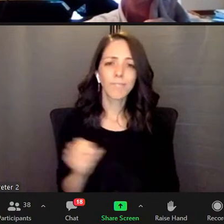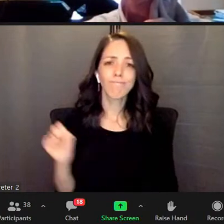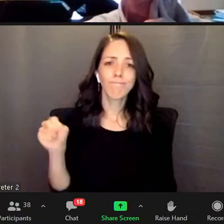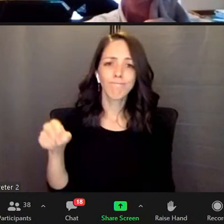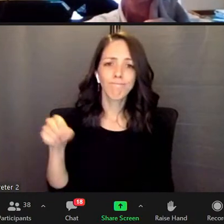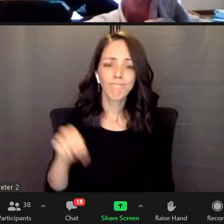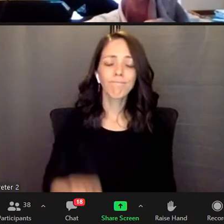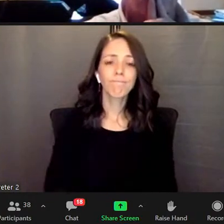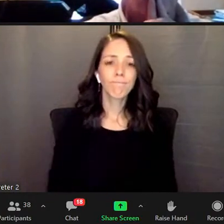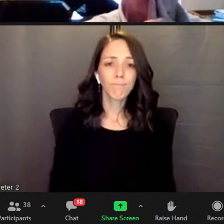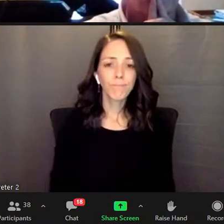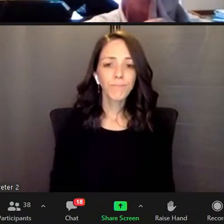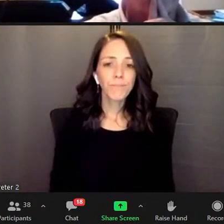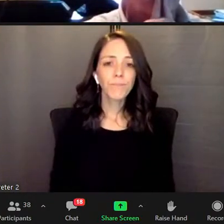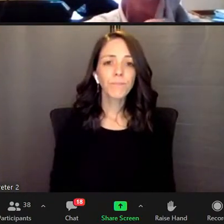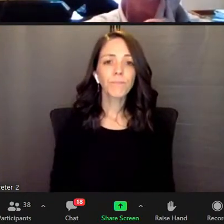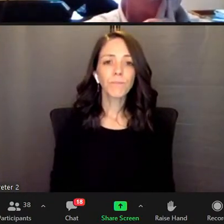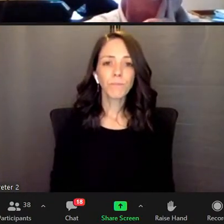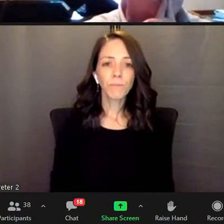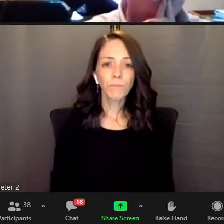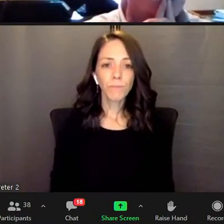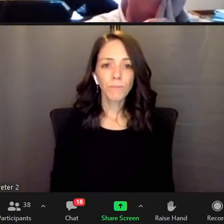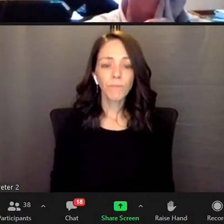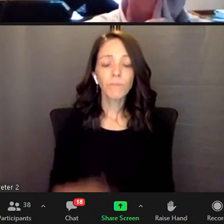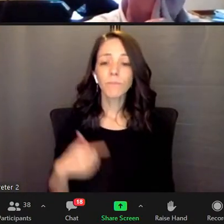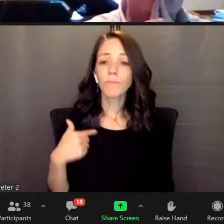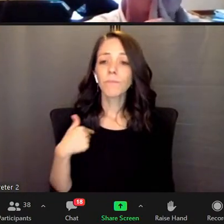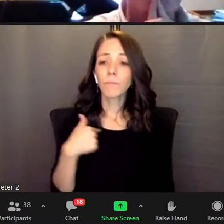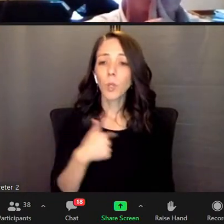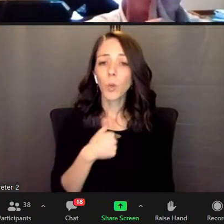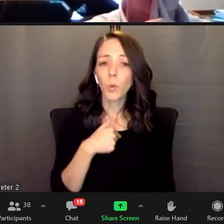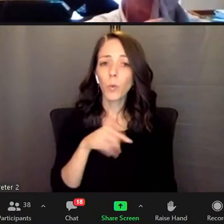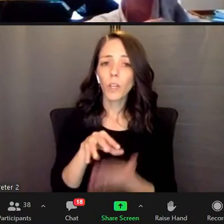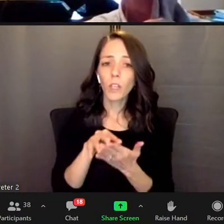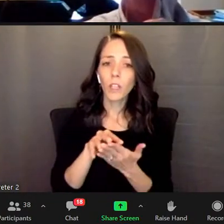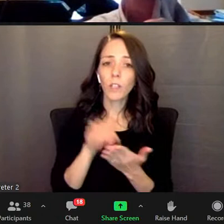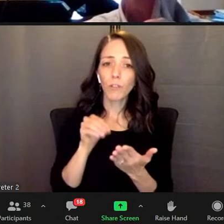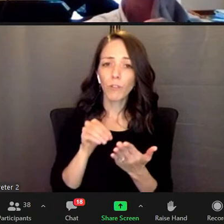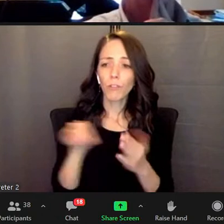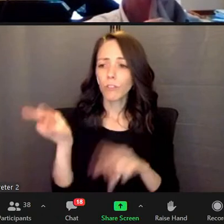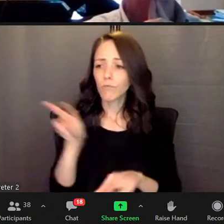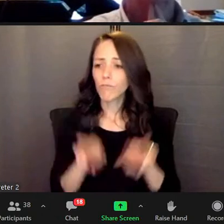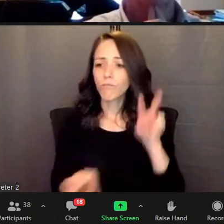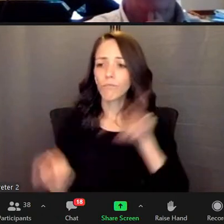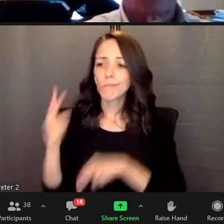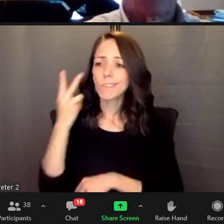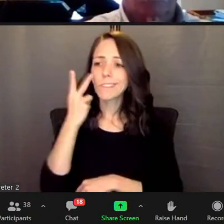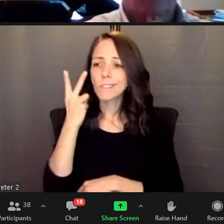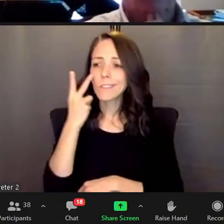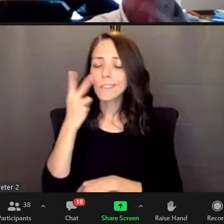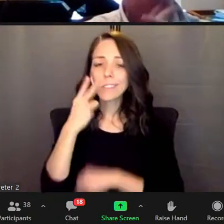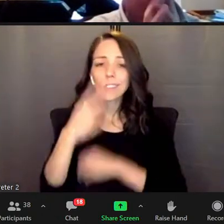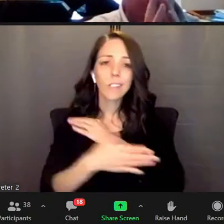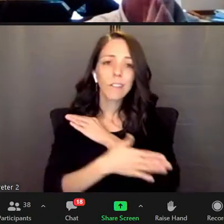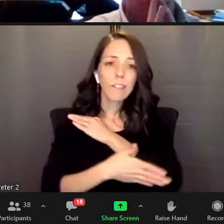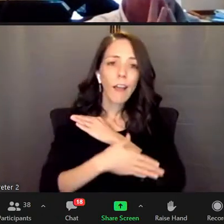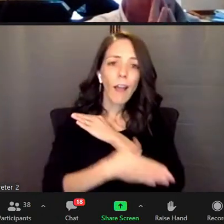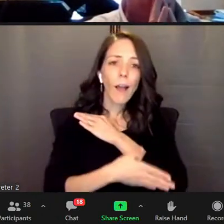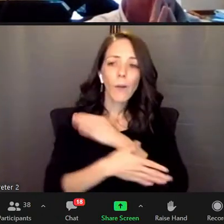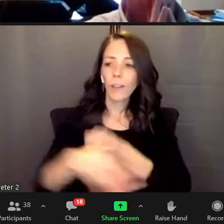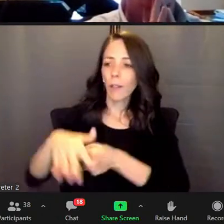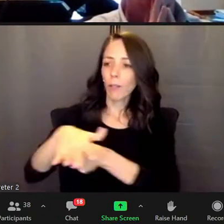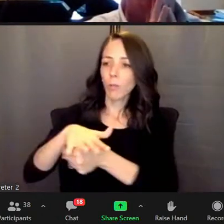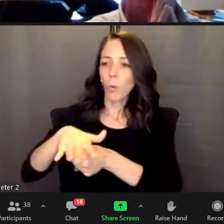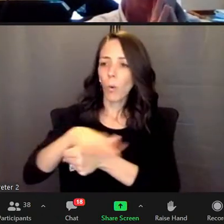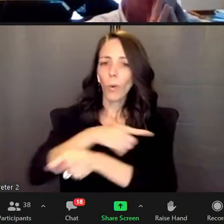to see how our county and all of our local